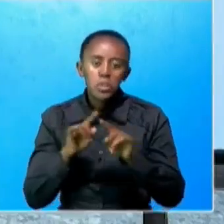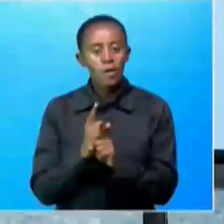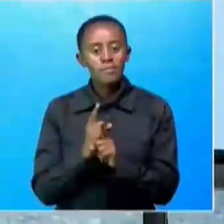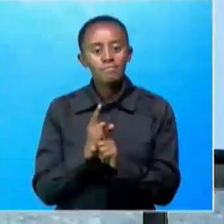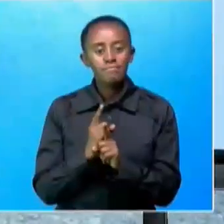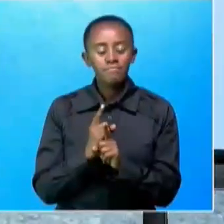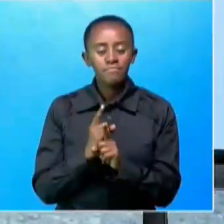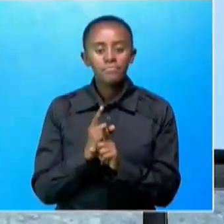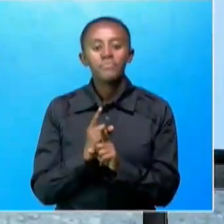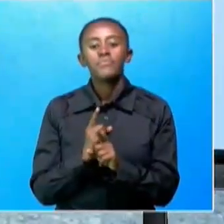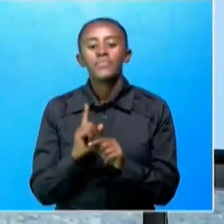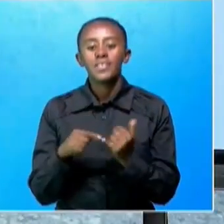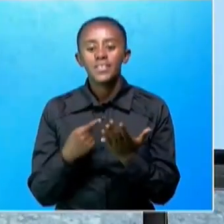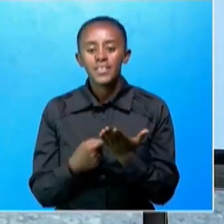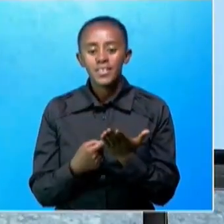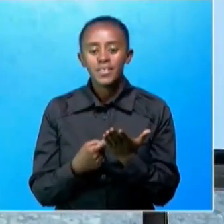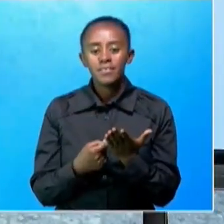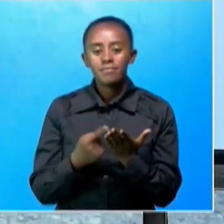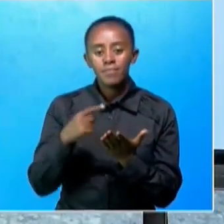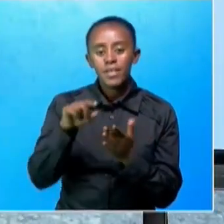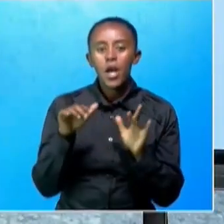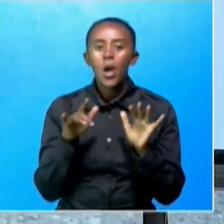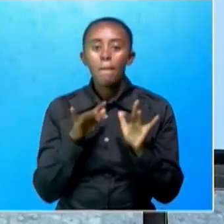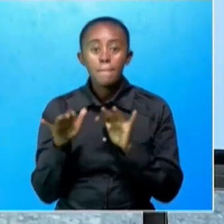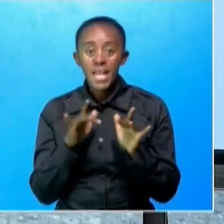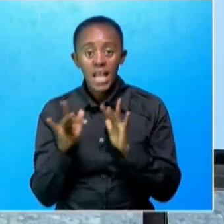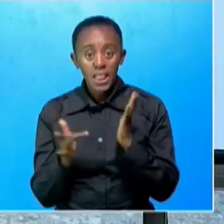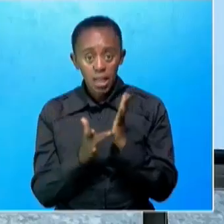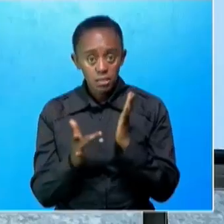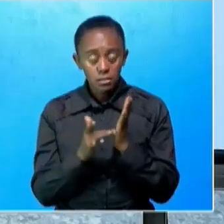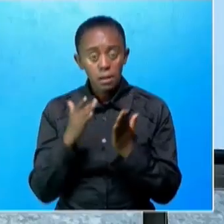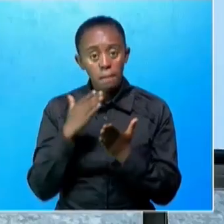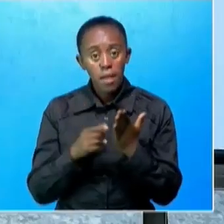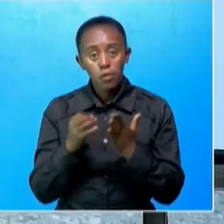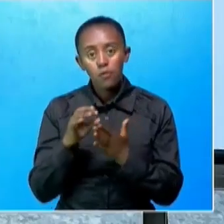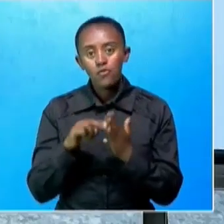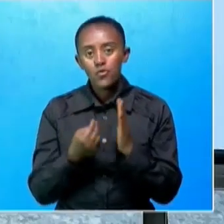issues. So, computer technology, that is a part of that Unit